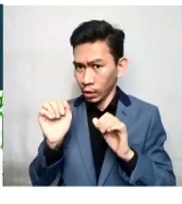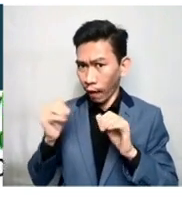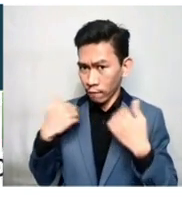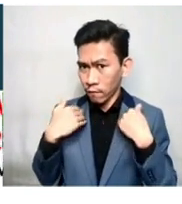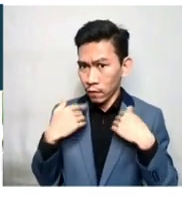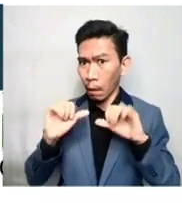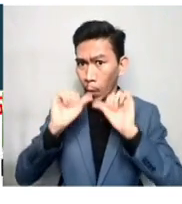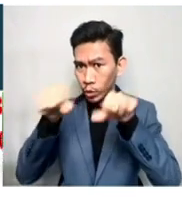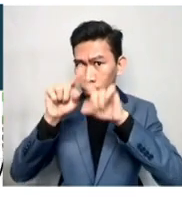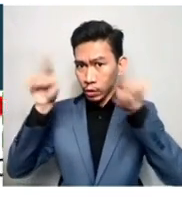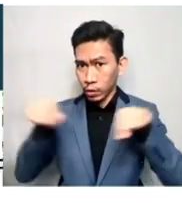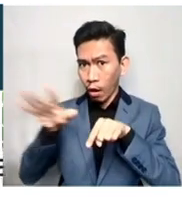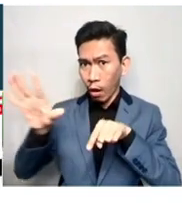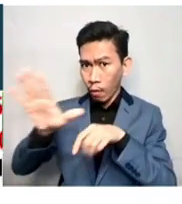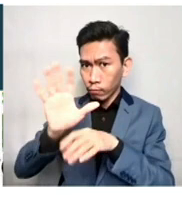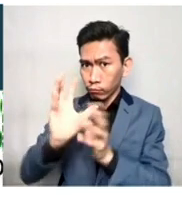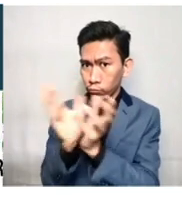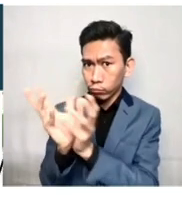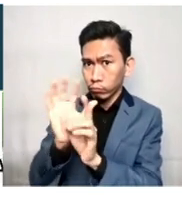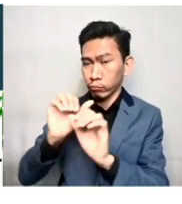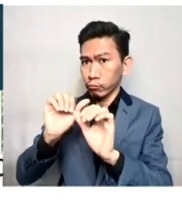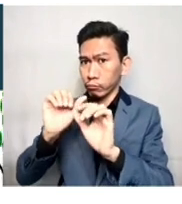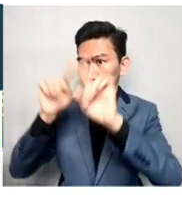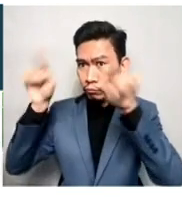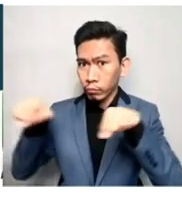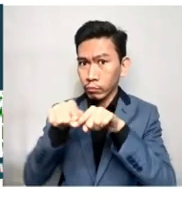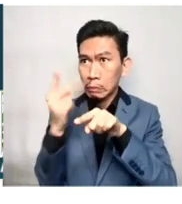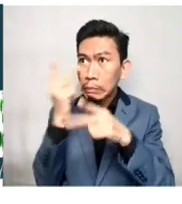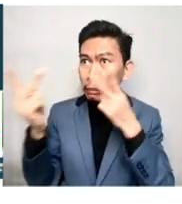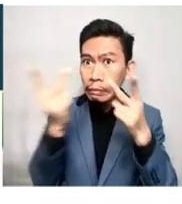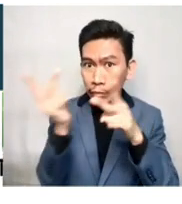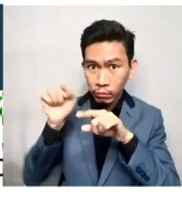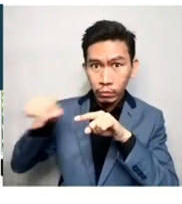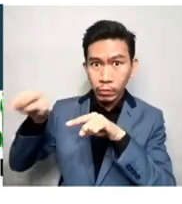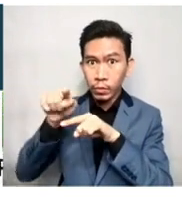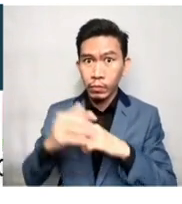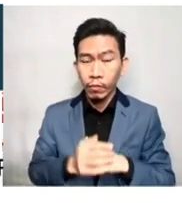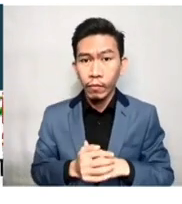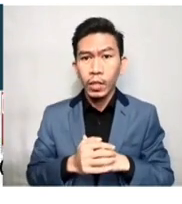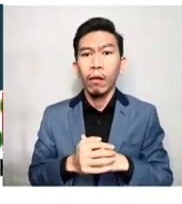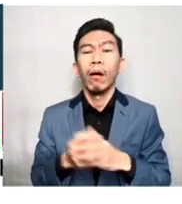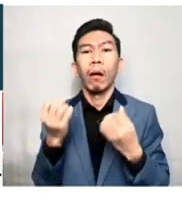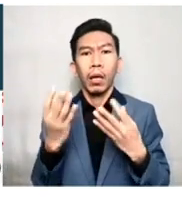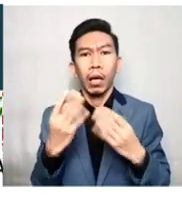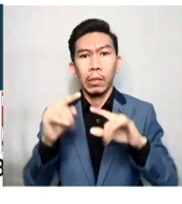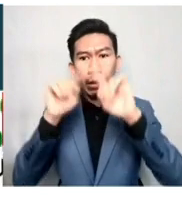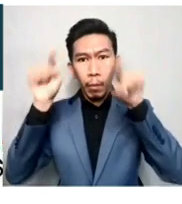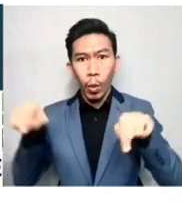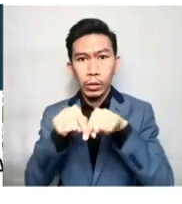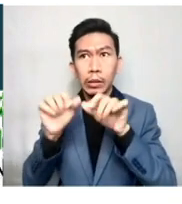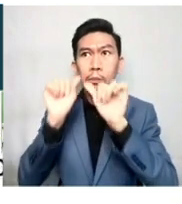these posters were put up by? Well, most of the posters were put up